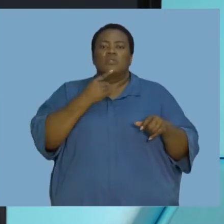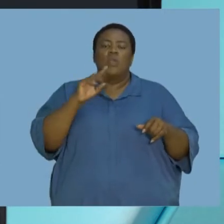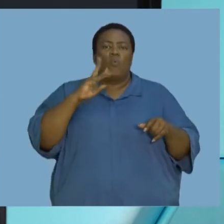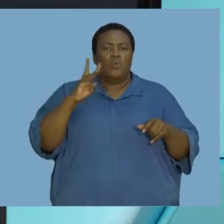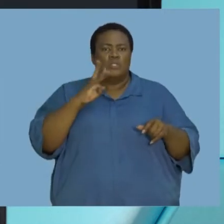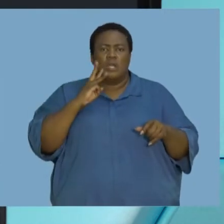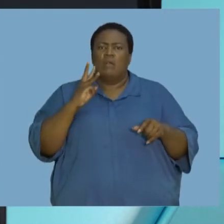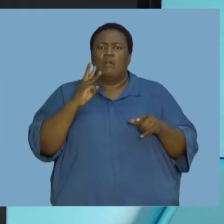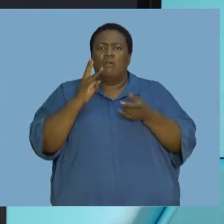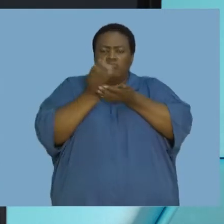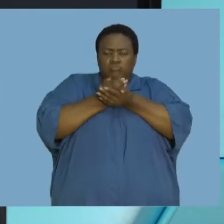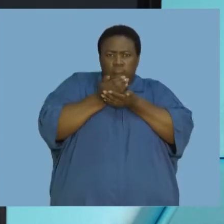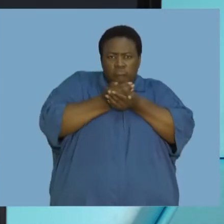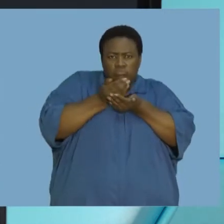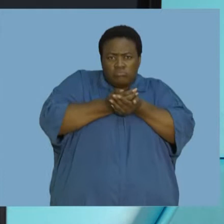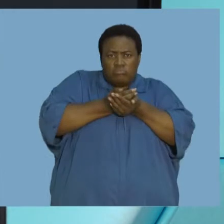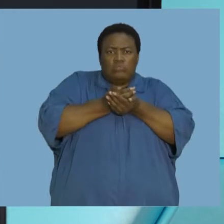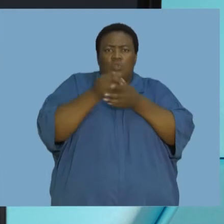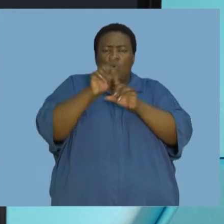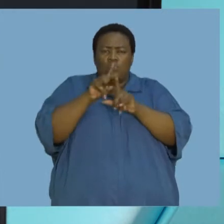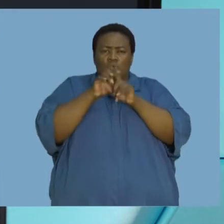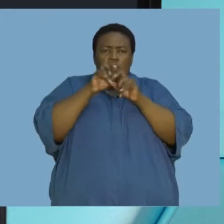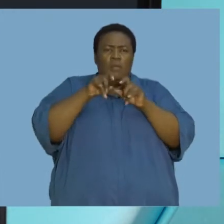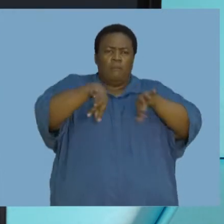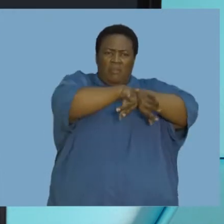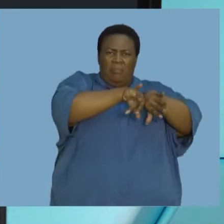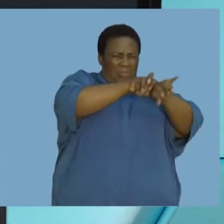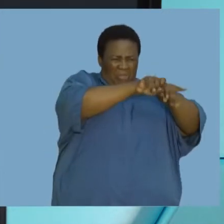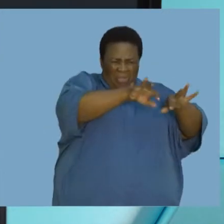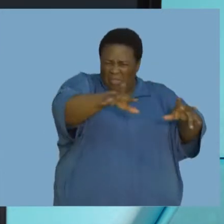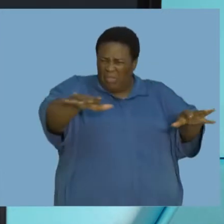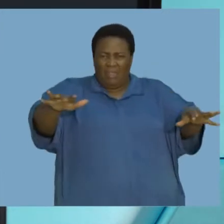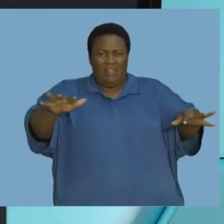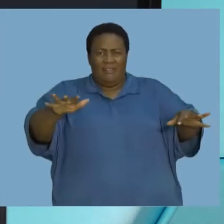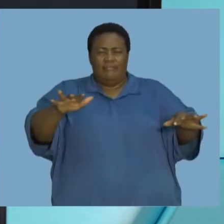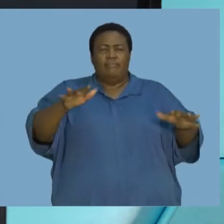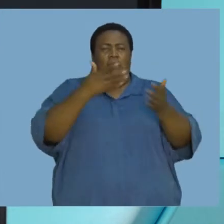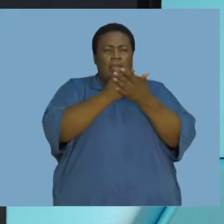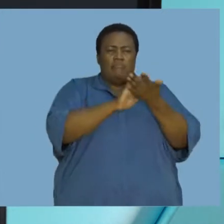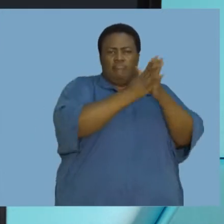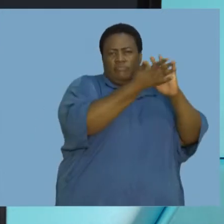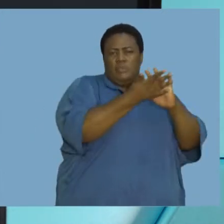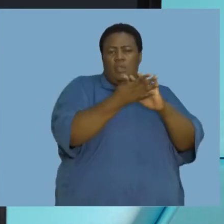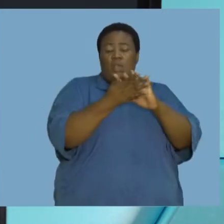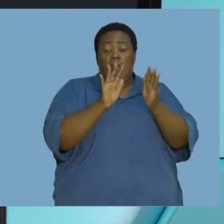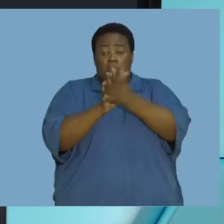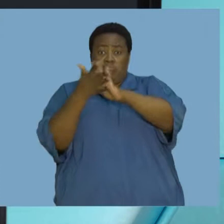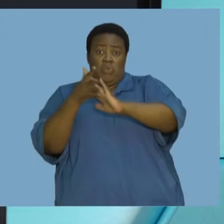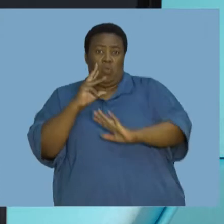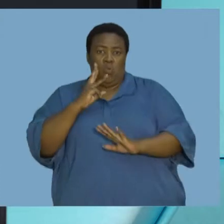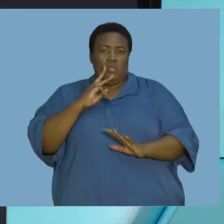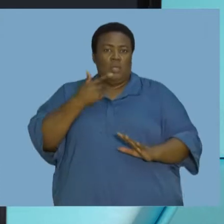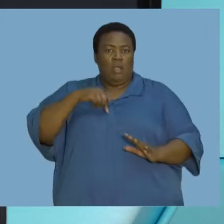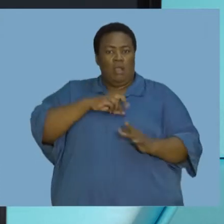systems and how pollution could impact on that. So let's not get detracted from what we're looking at today. Let's